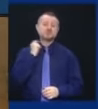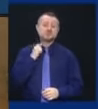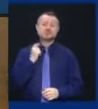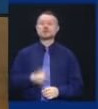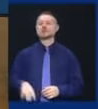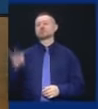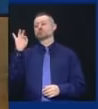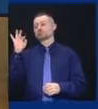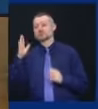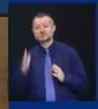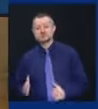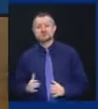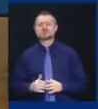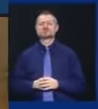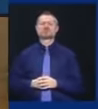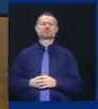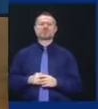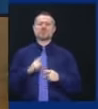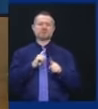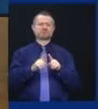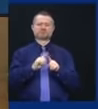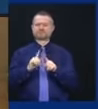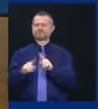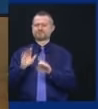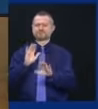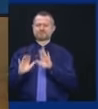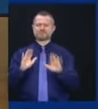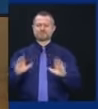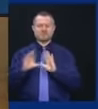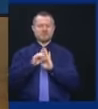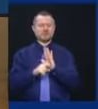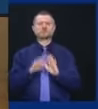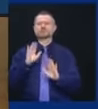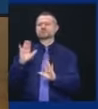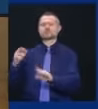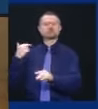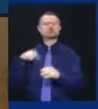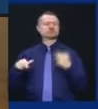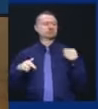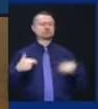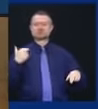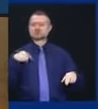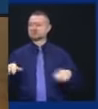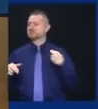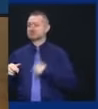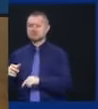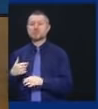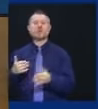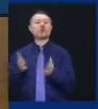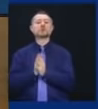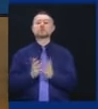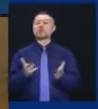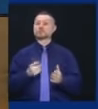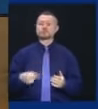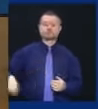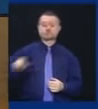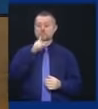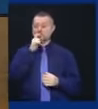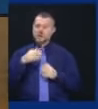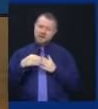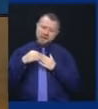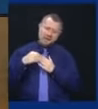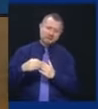today, all across the religious spectrum. And what we're asking is for faith-based